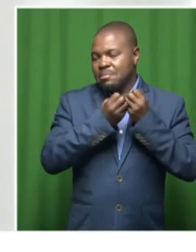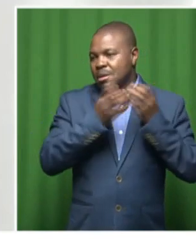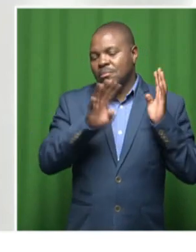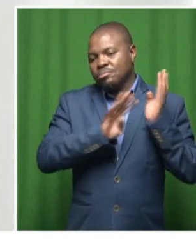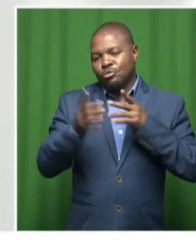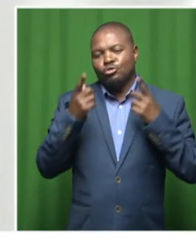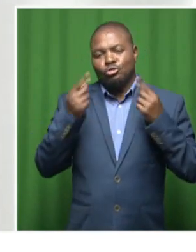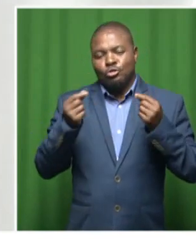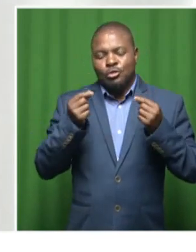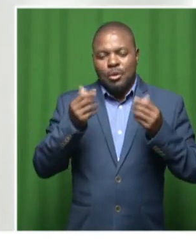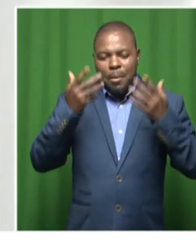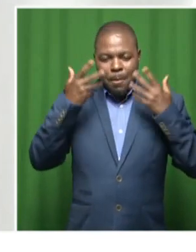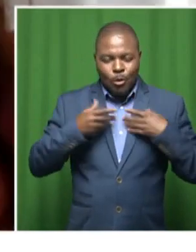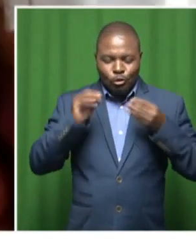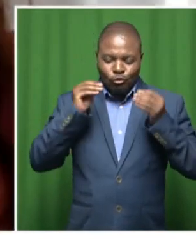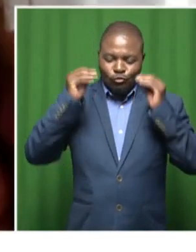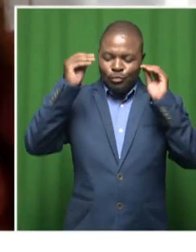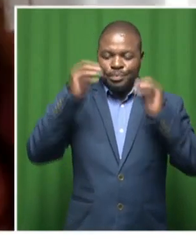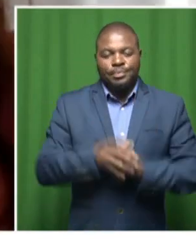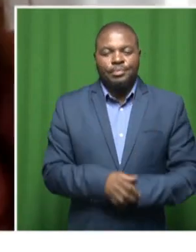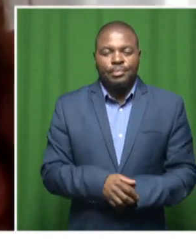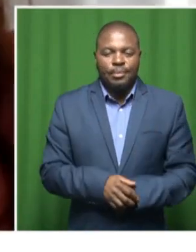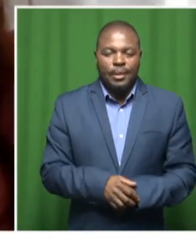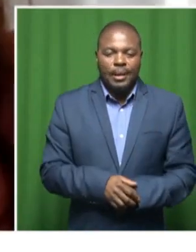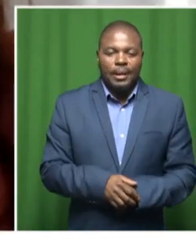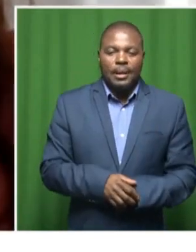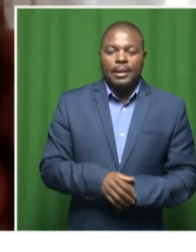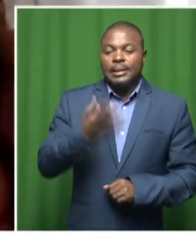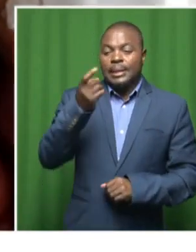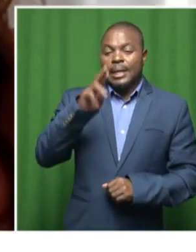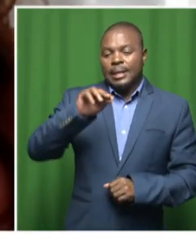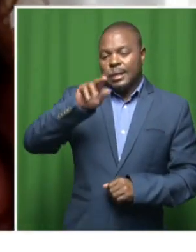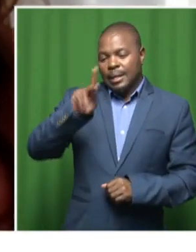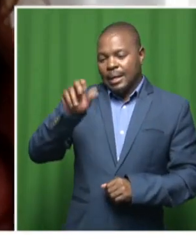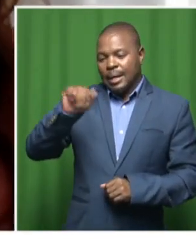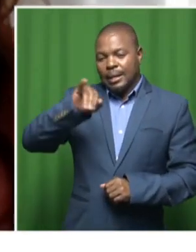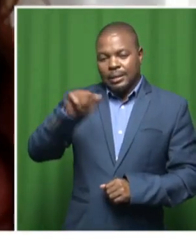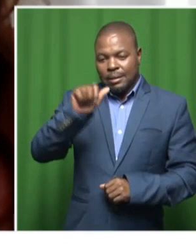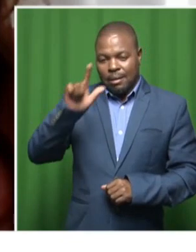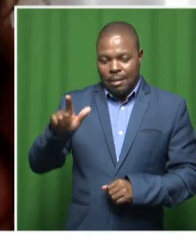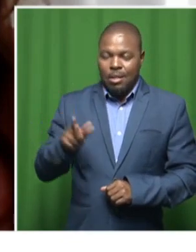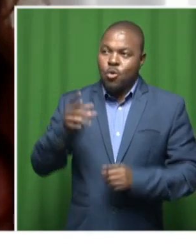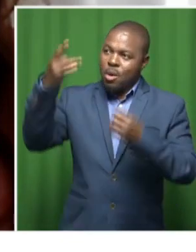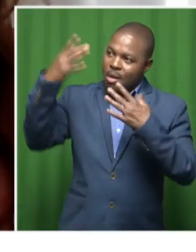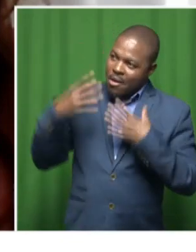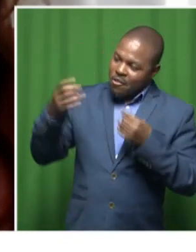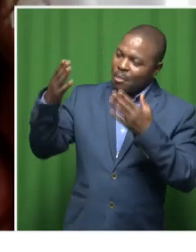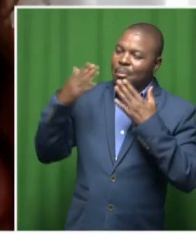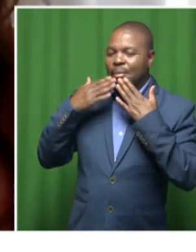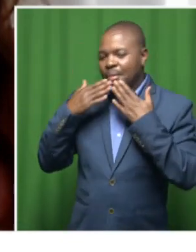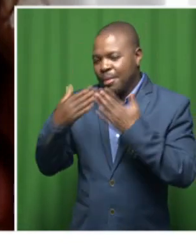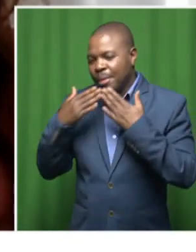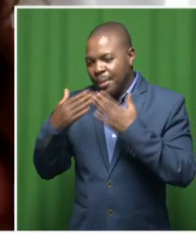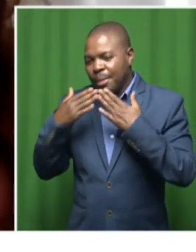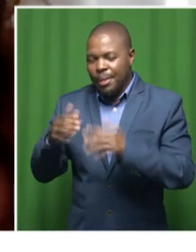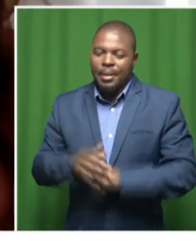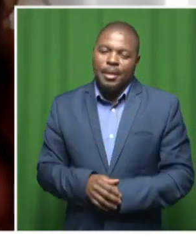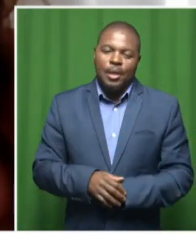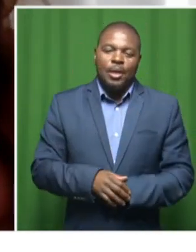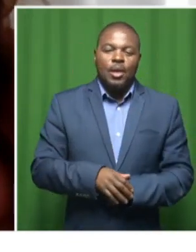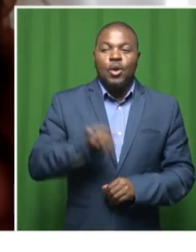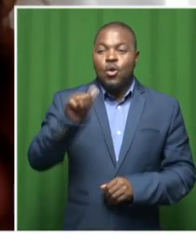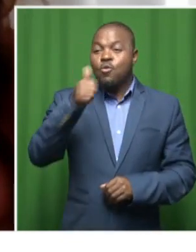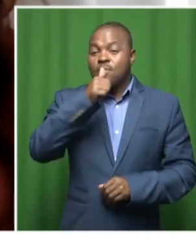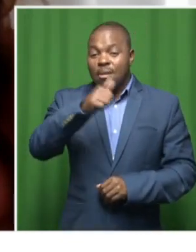actually have a break. All right, Dr. Kajal, thank you so much for informing us. Thank you so much for talking to us. Good